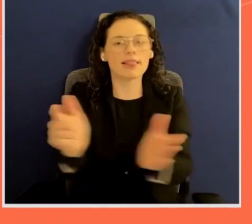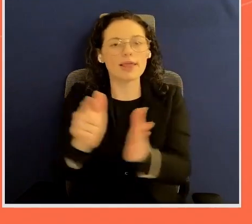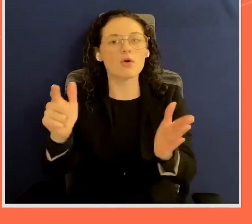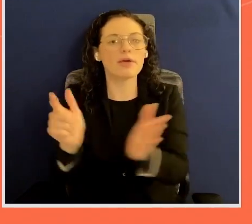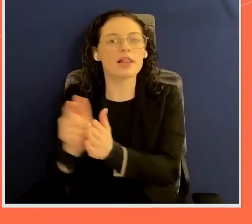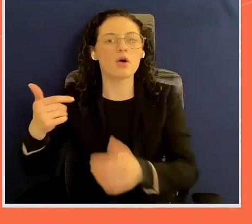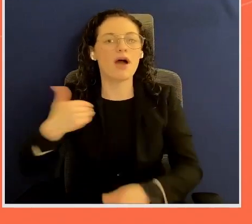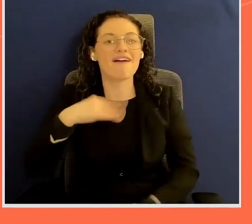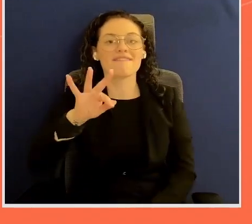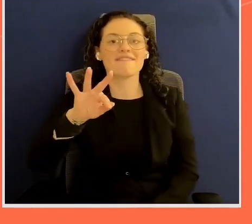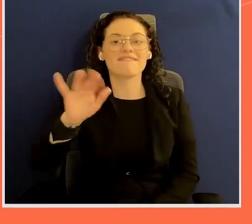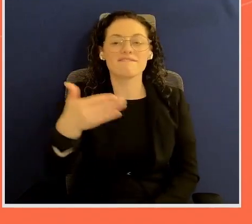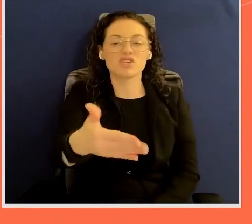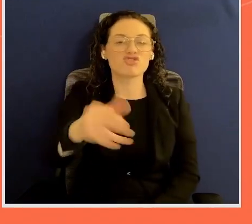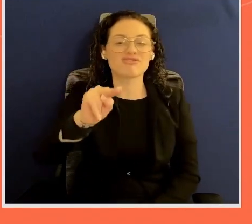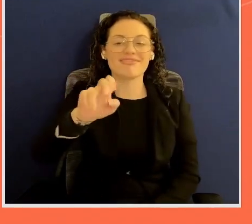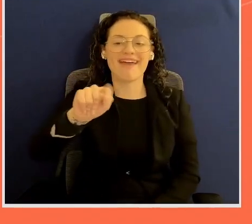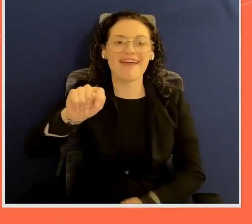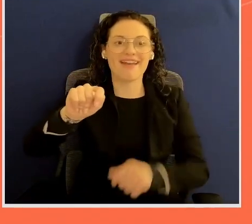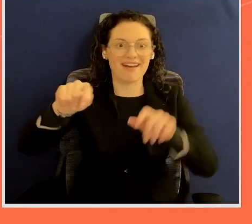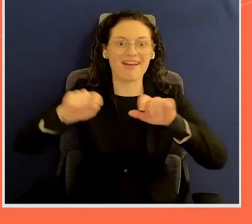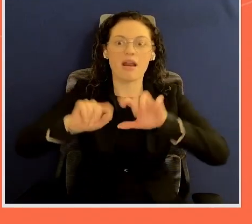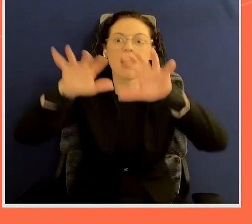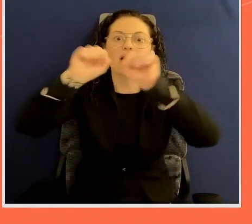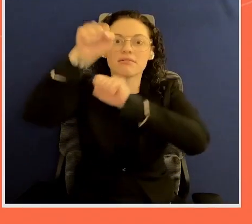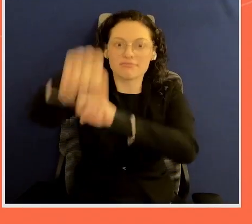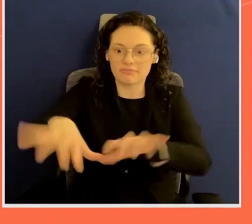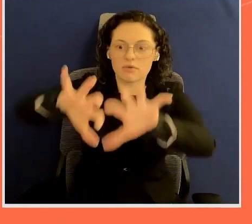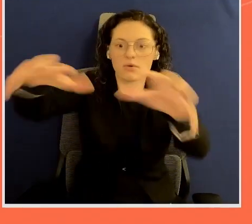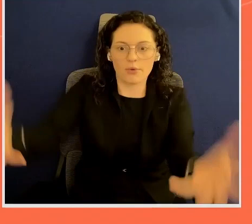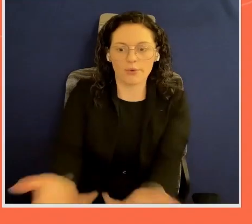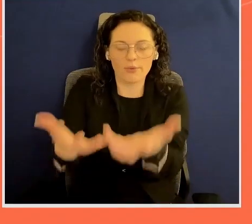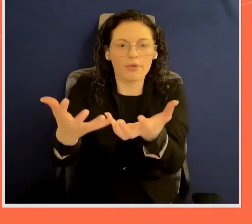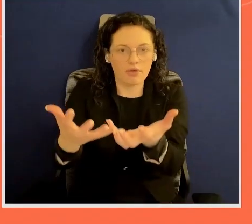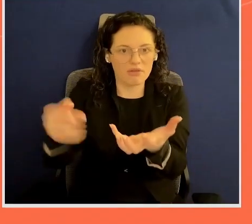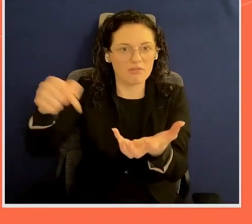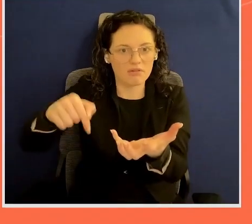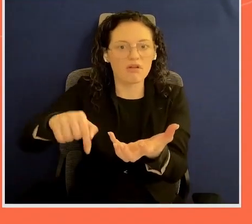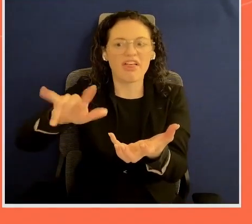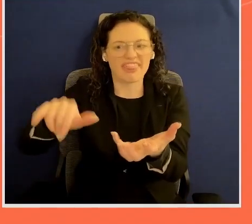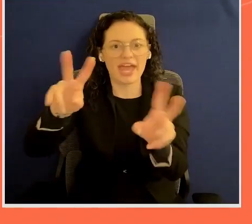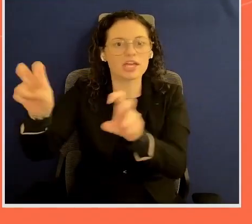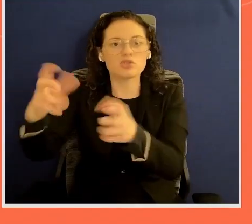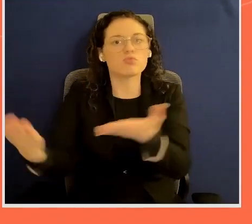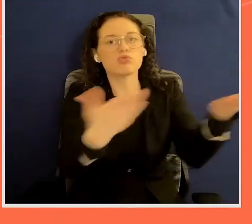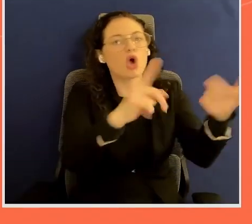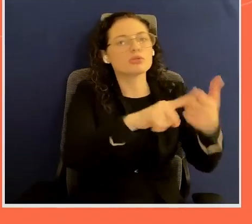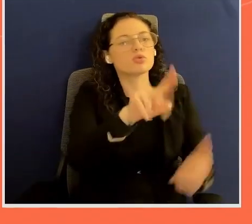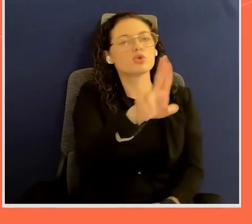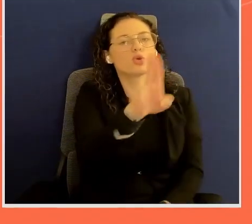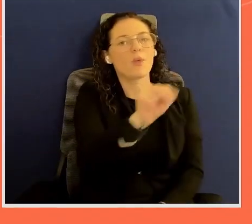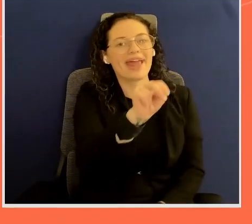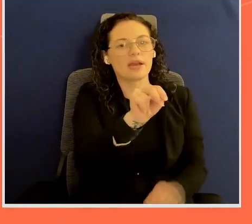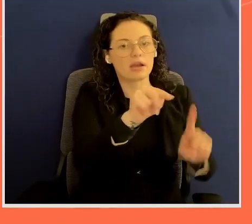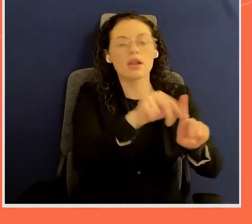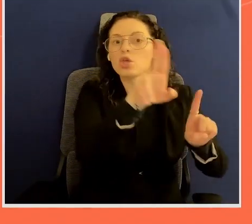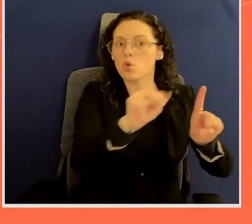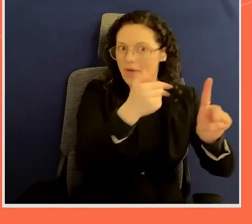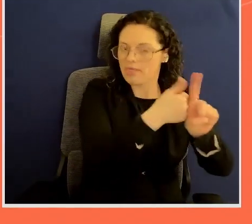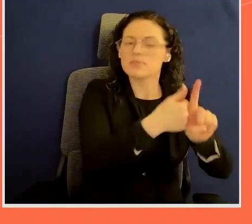the Ukrainian people, the obligation of all of us to stand up for freedom, for